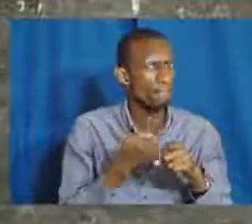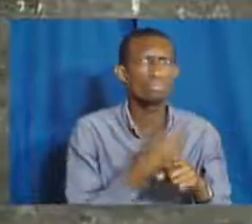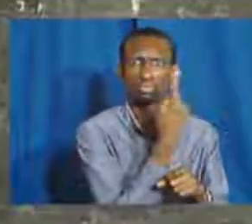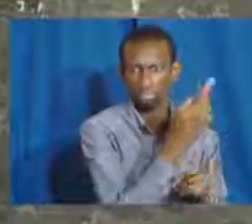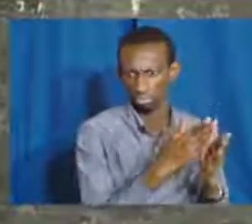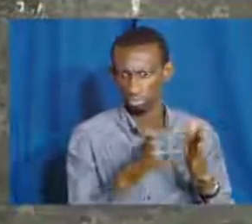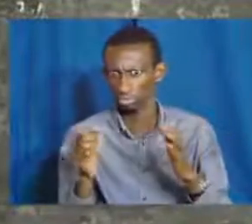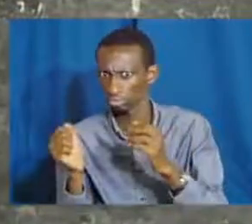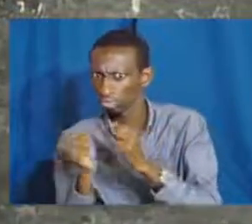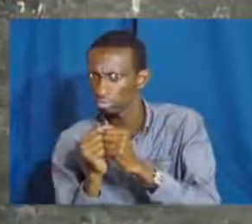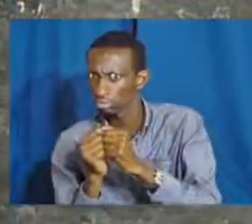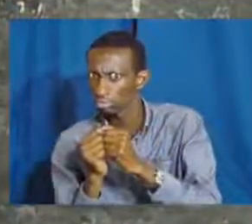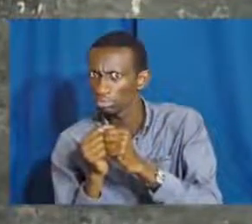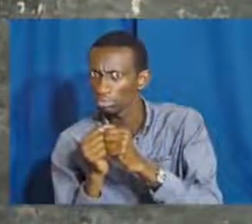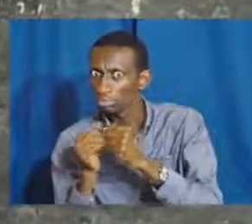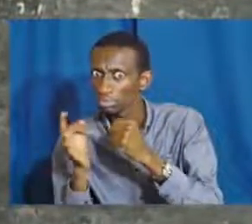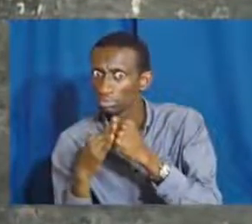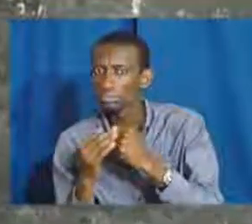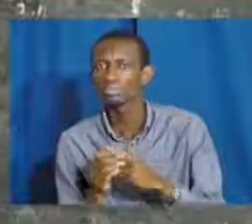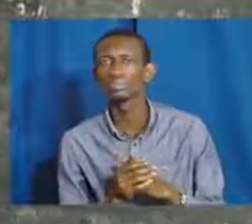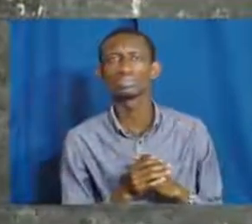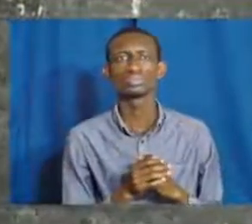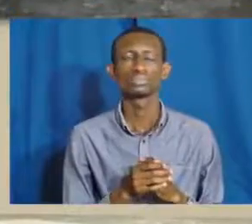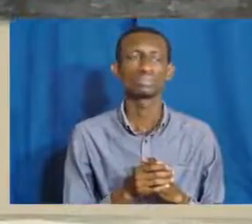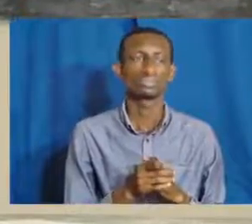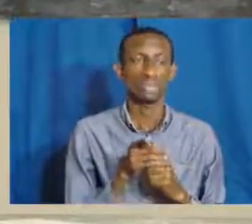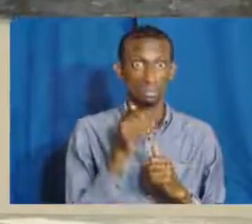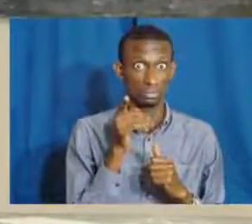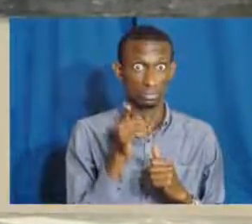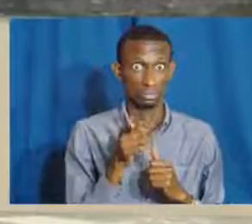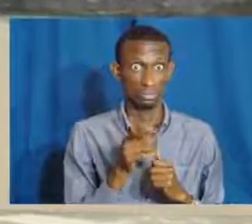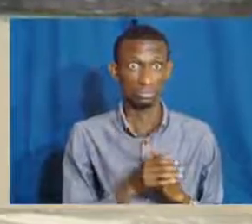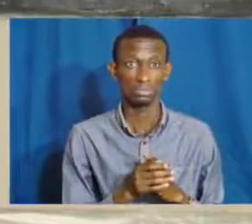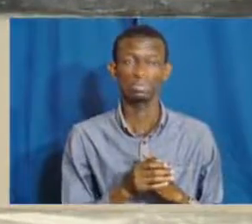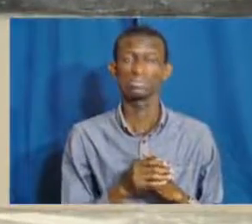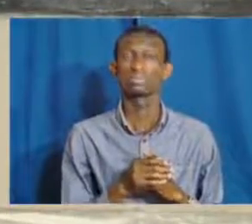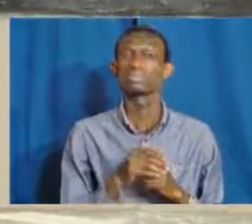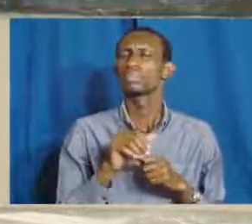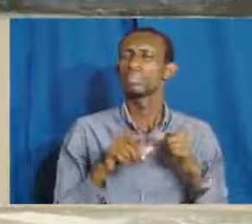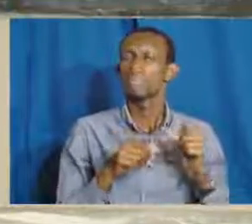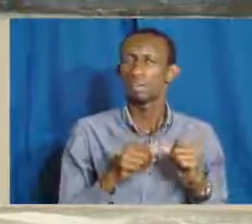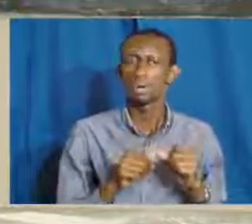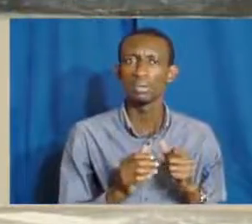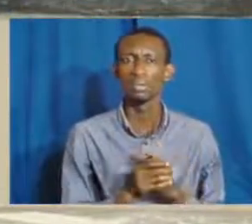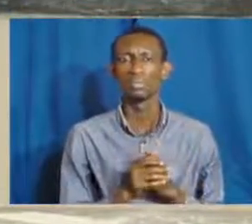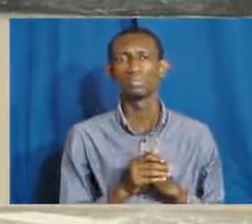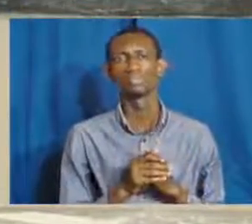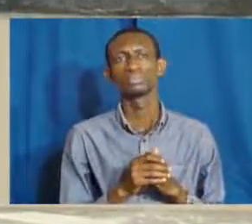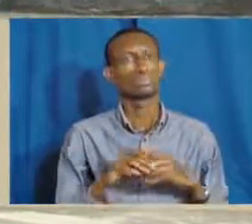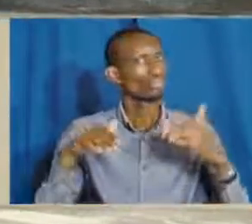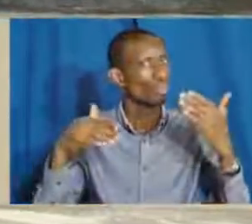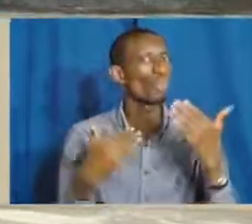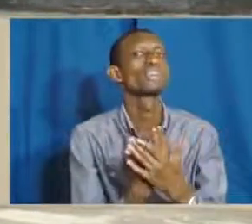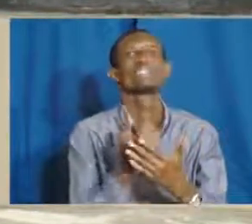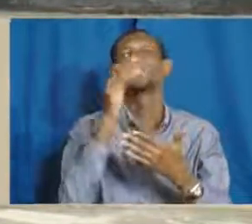18. So before I wind up, so this is all about the modern periodic table with groups